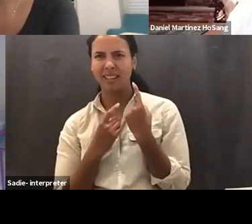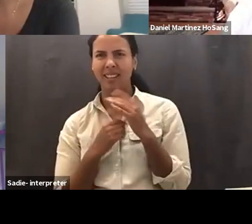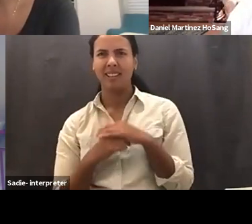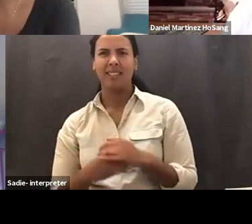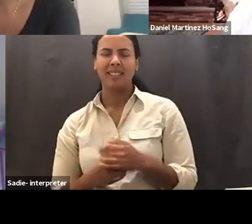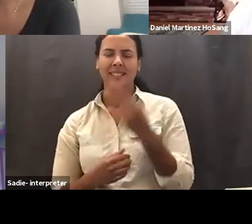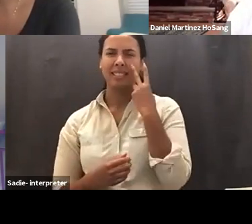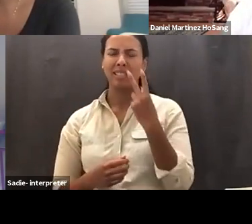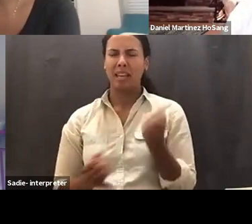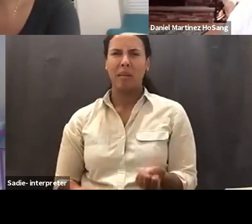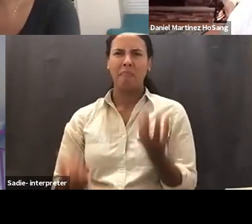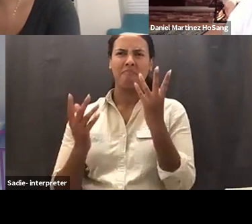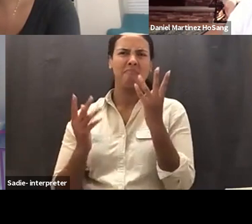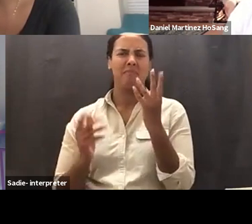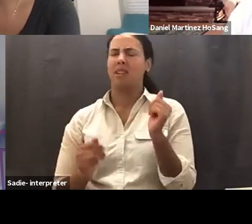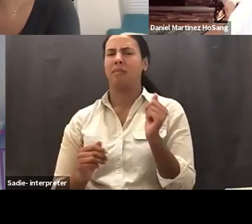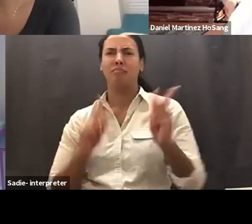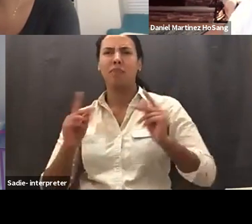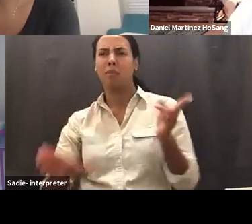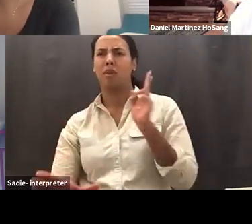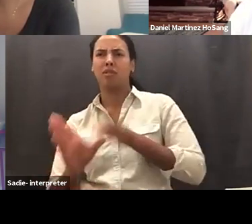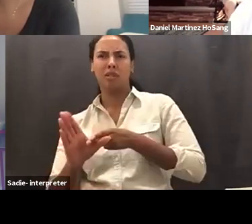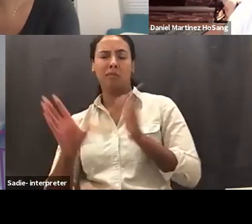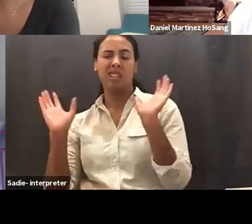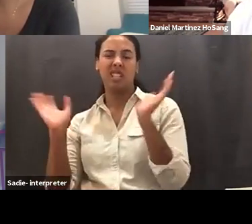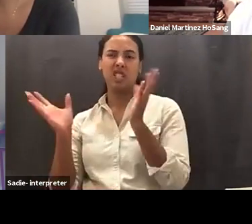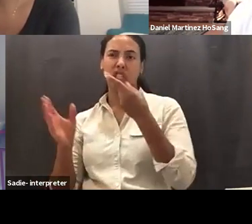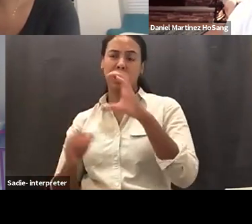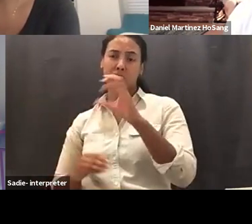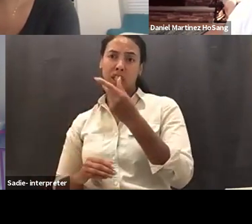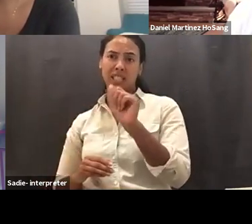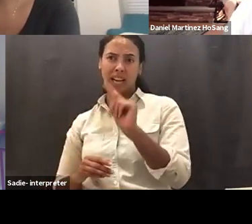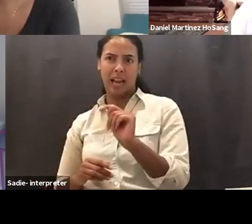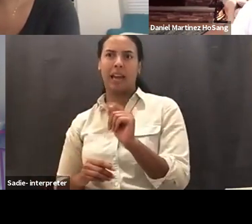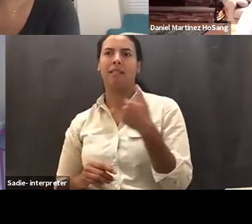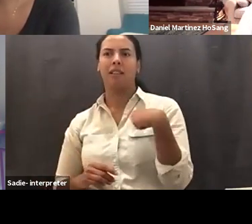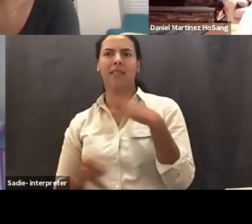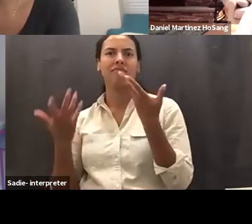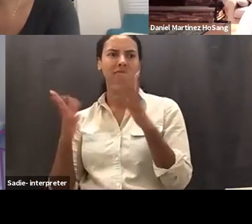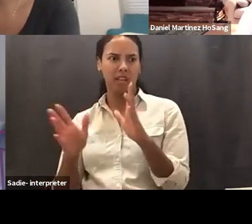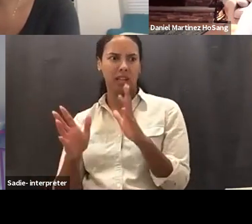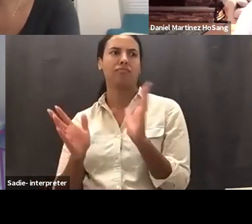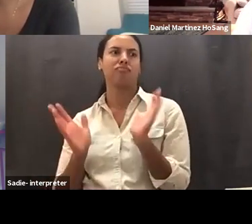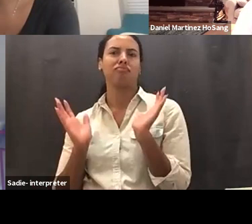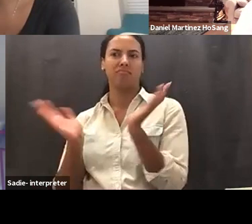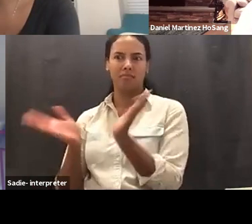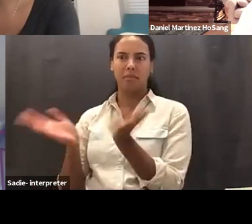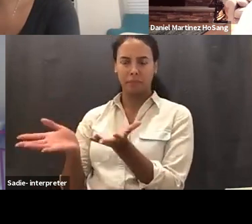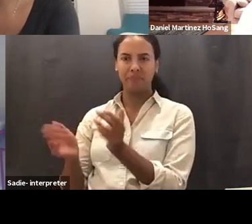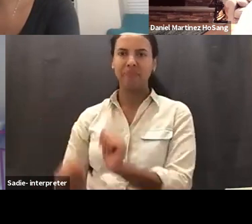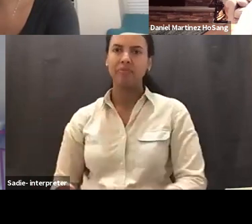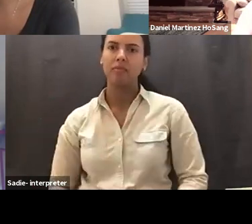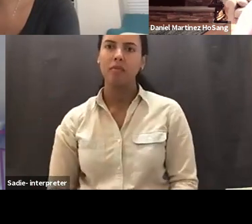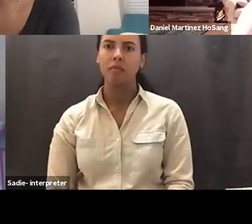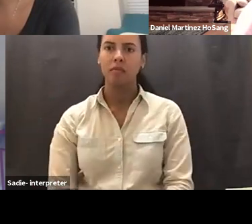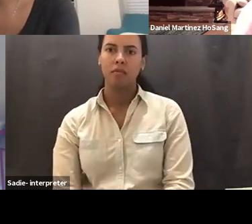on the chat that I've been engaged with on shared political work, including Dean Yi. That's how I met Dean Yi. And then